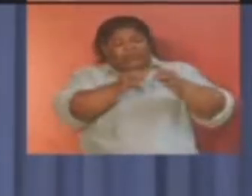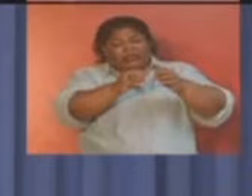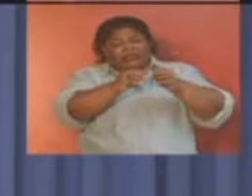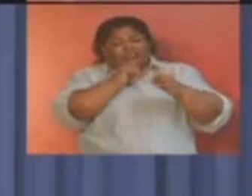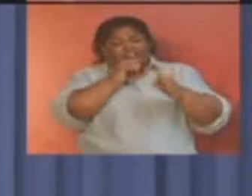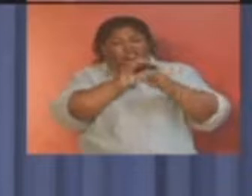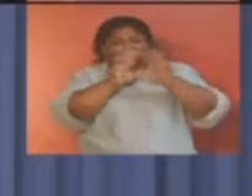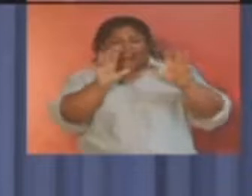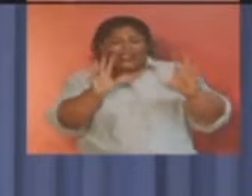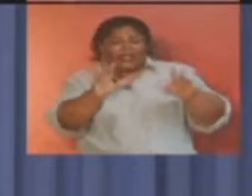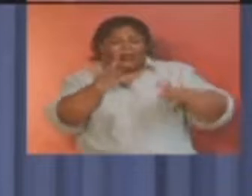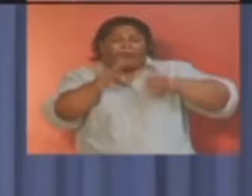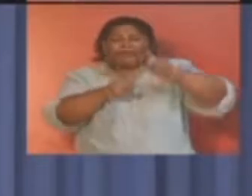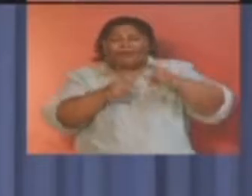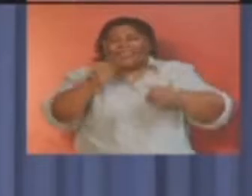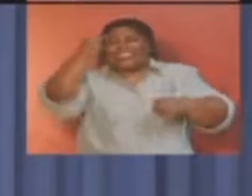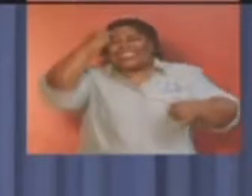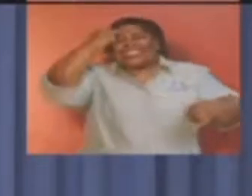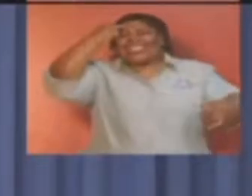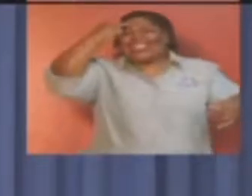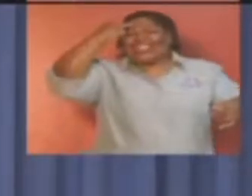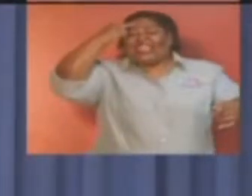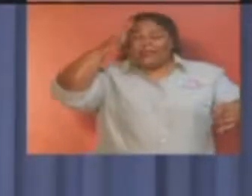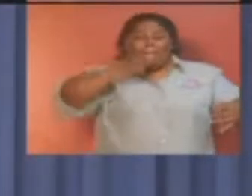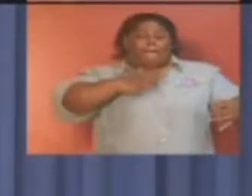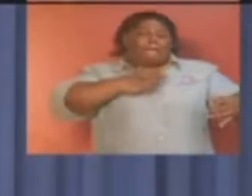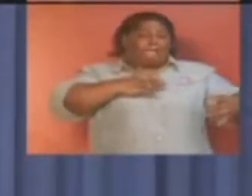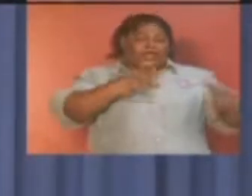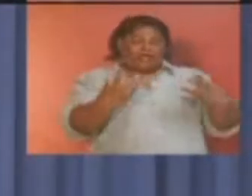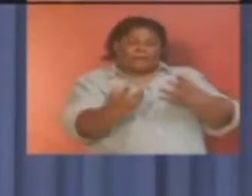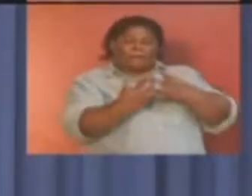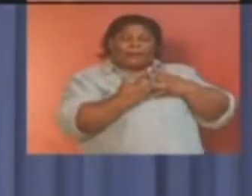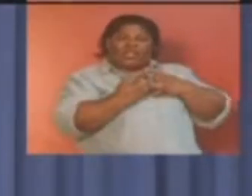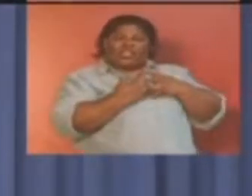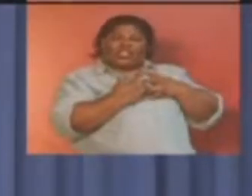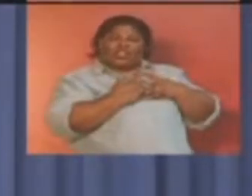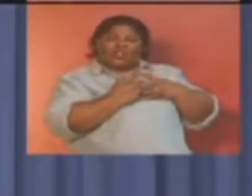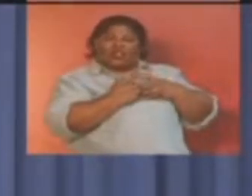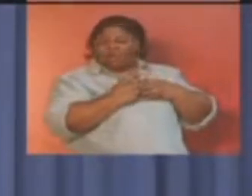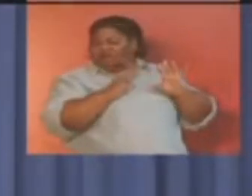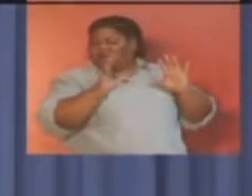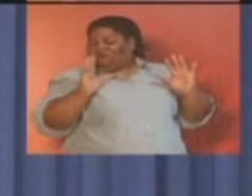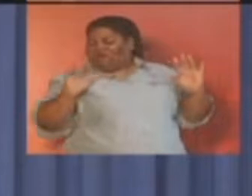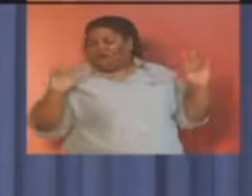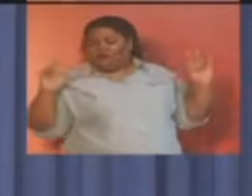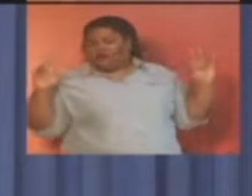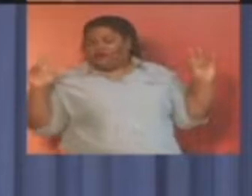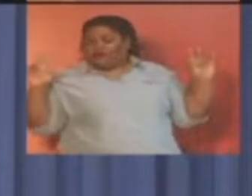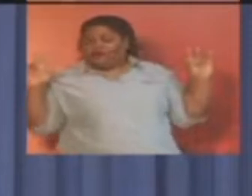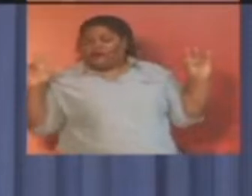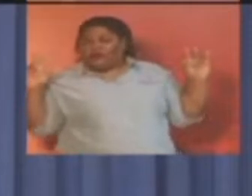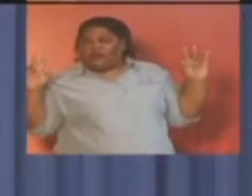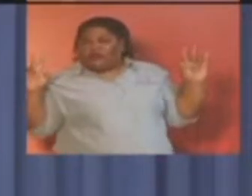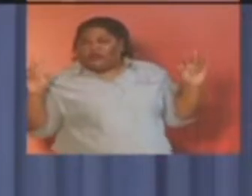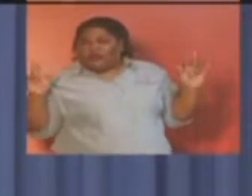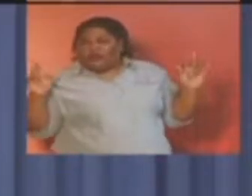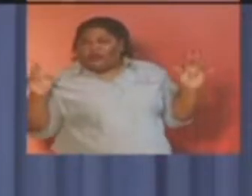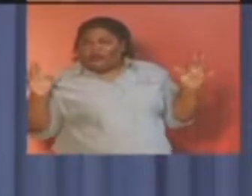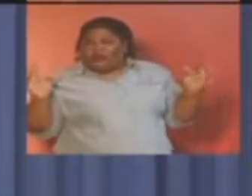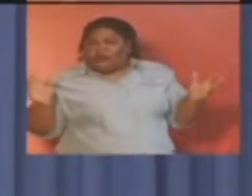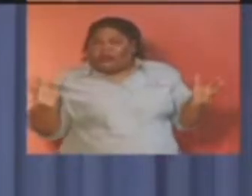exemption. And I plead not guilty to